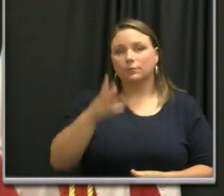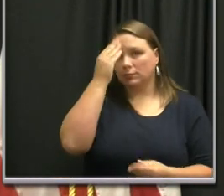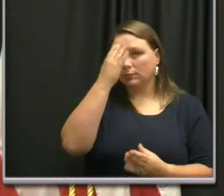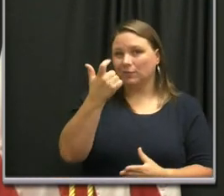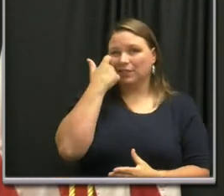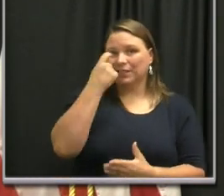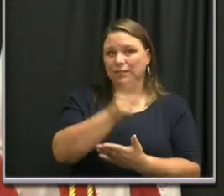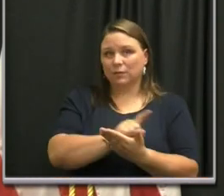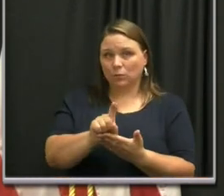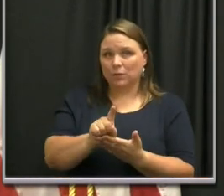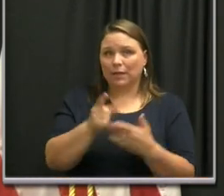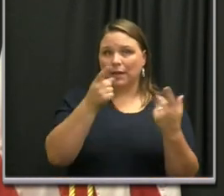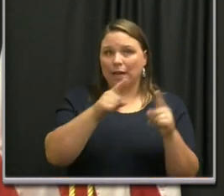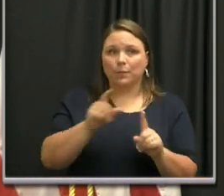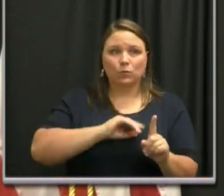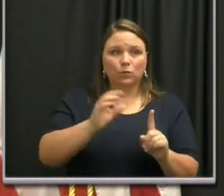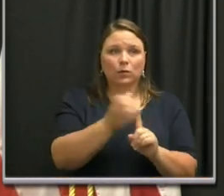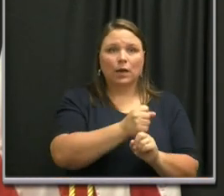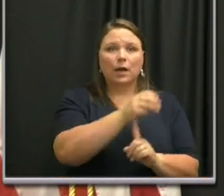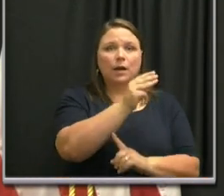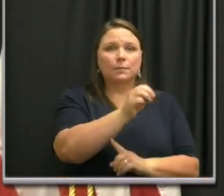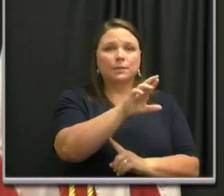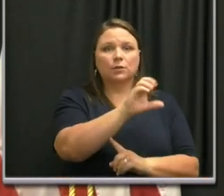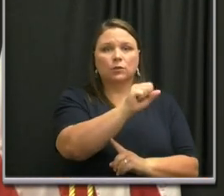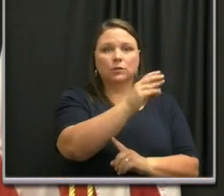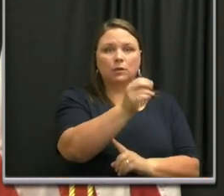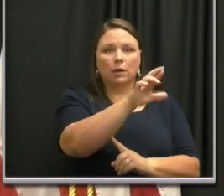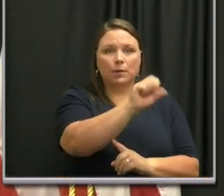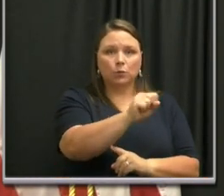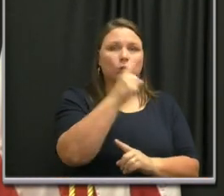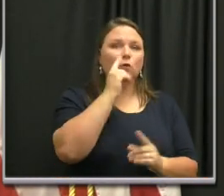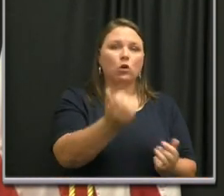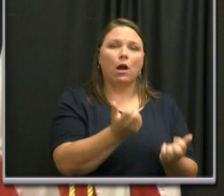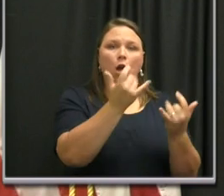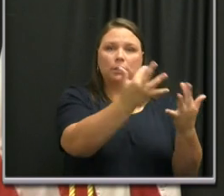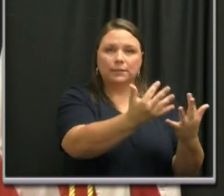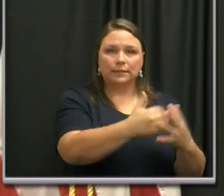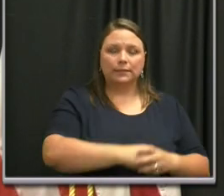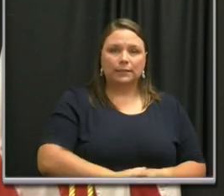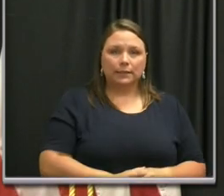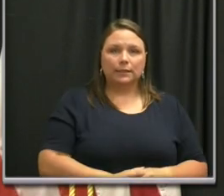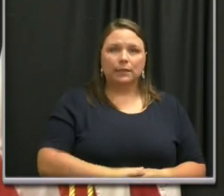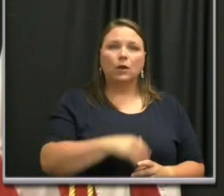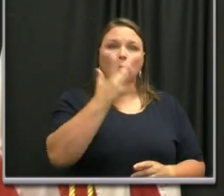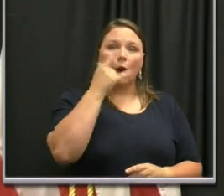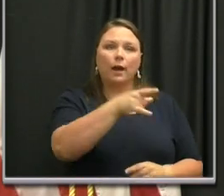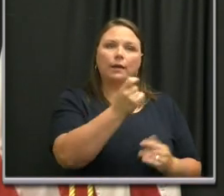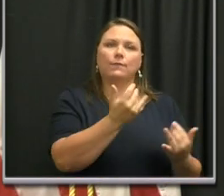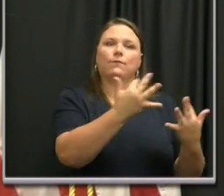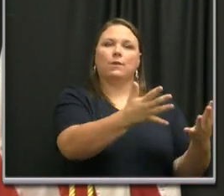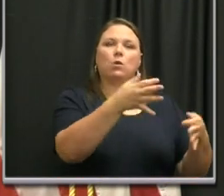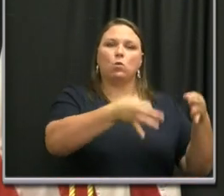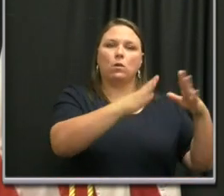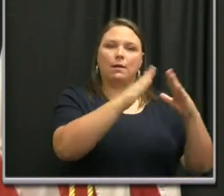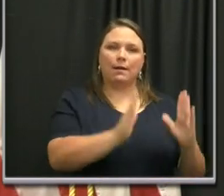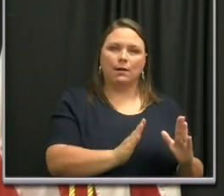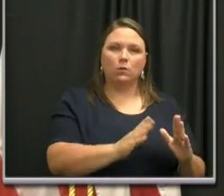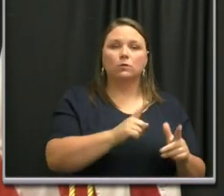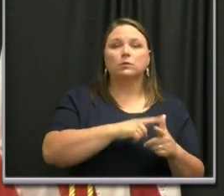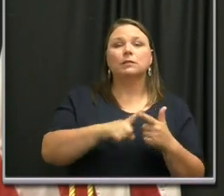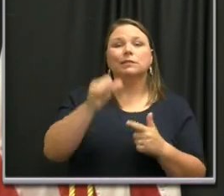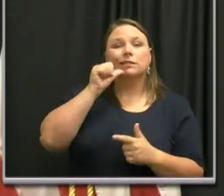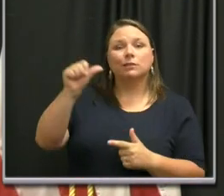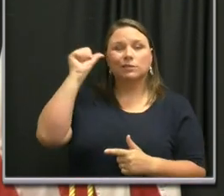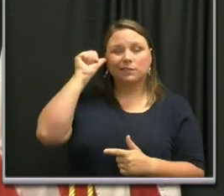week, an arrest, Mr. Summers was arrested for arson, setting fire to the courthouse. Just